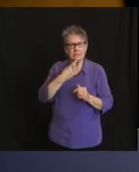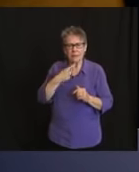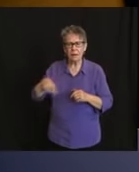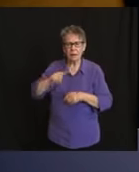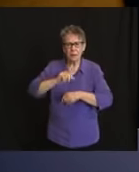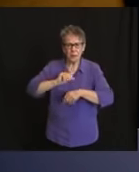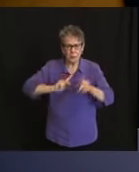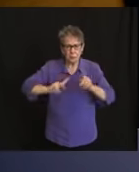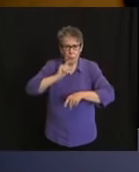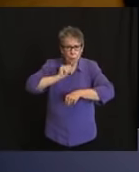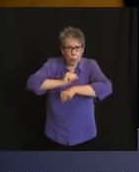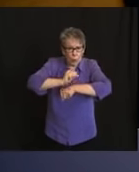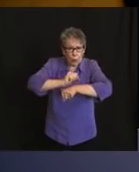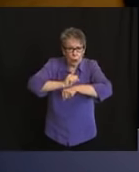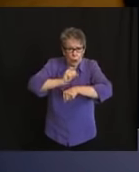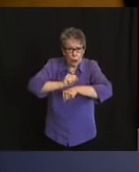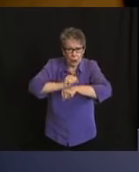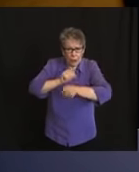number was combined.